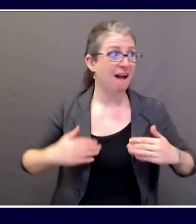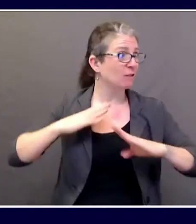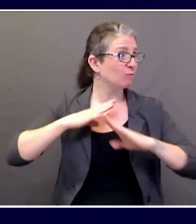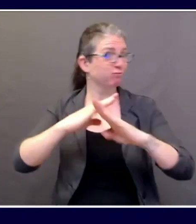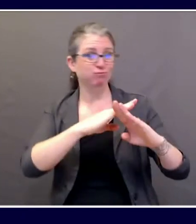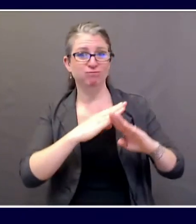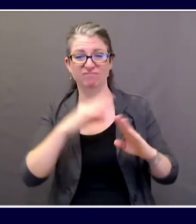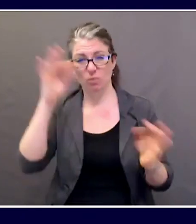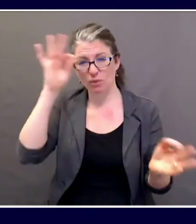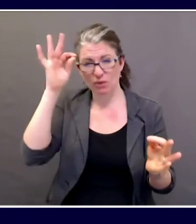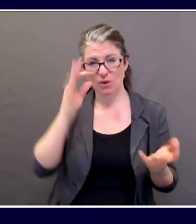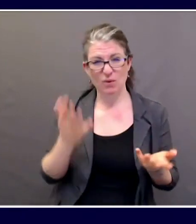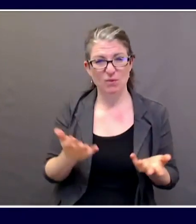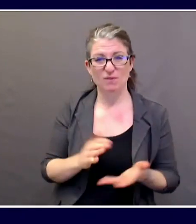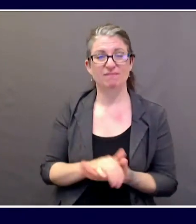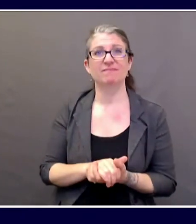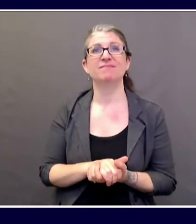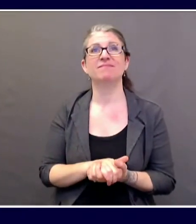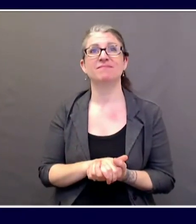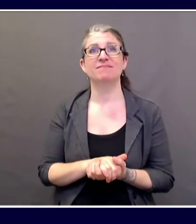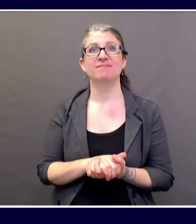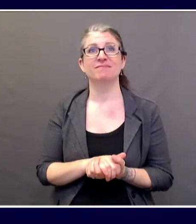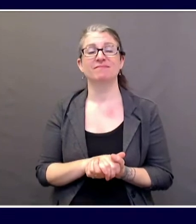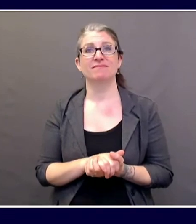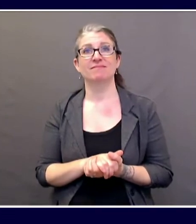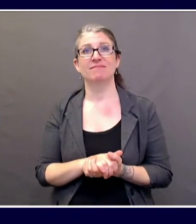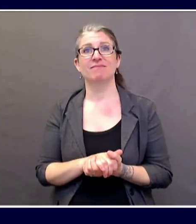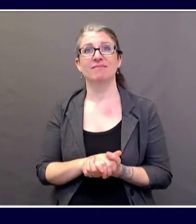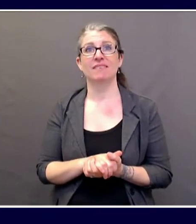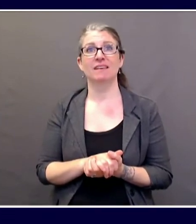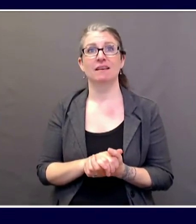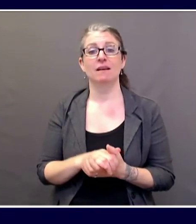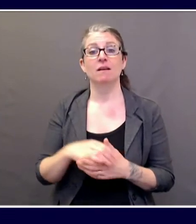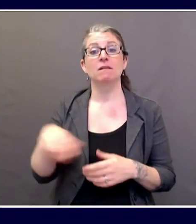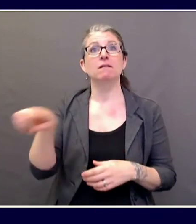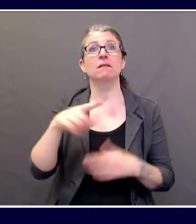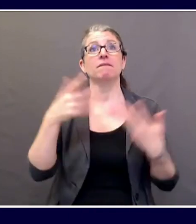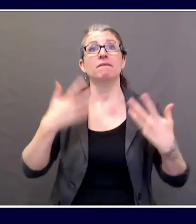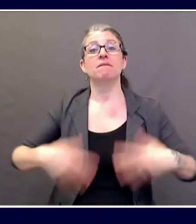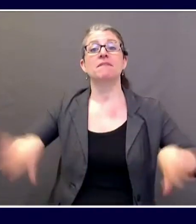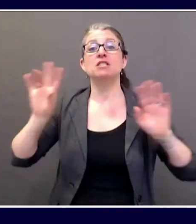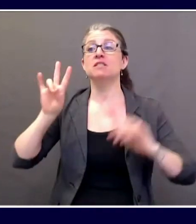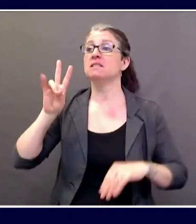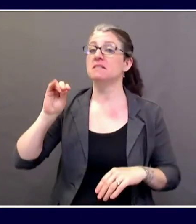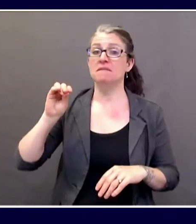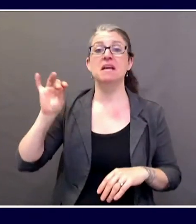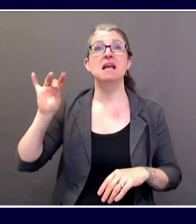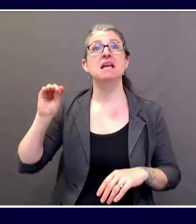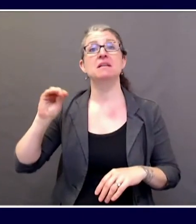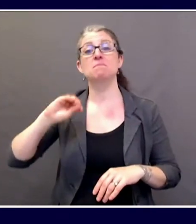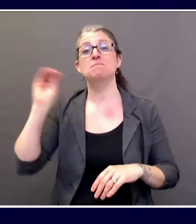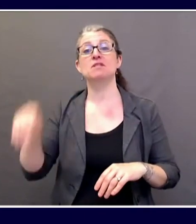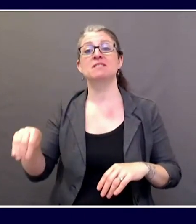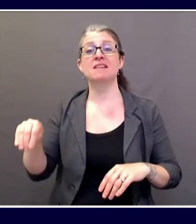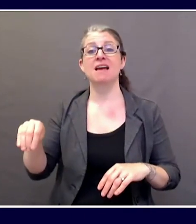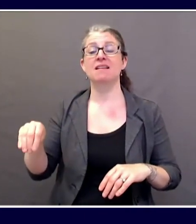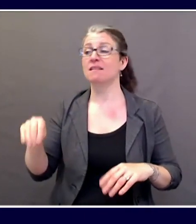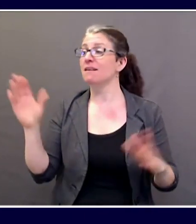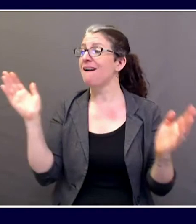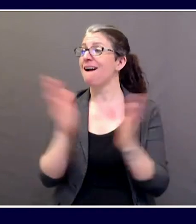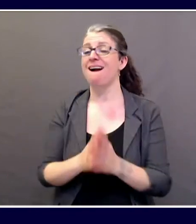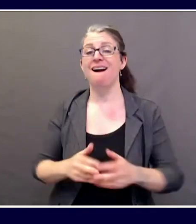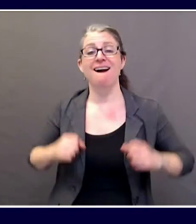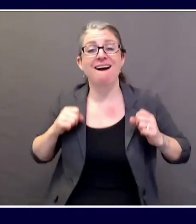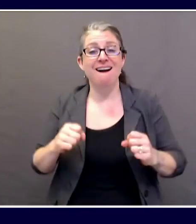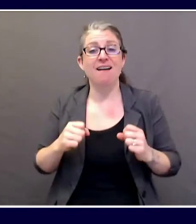it doesn't quite work that way. There are still people out there who will be transmitting COVID even after we reach that threshold. It just won't be as